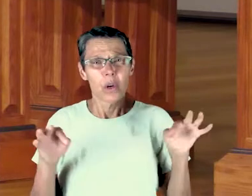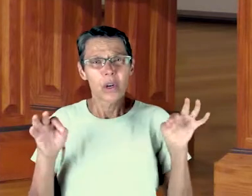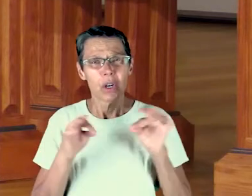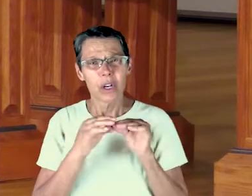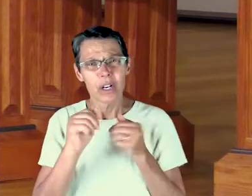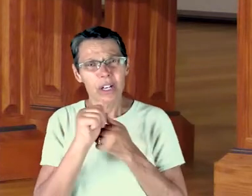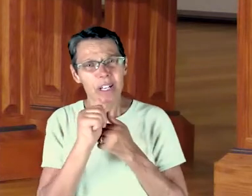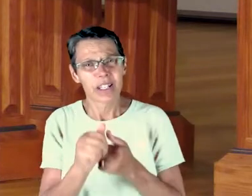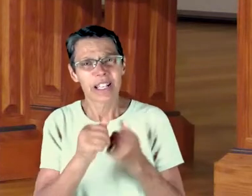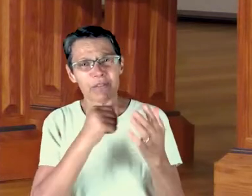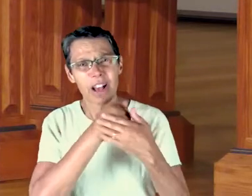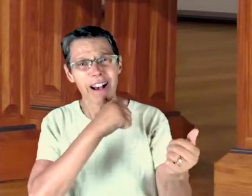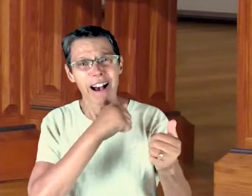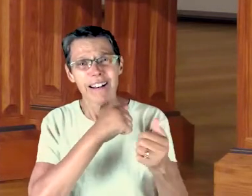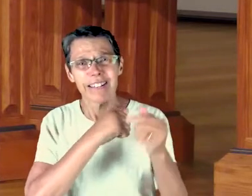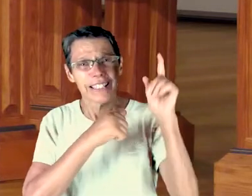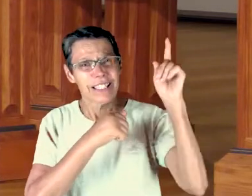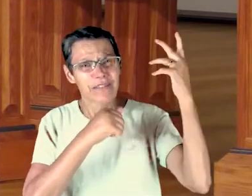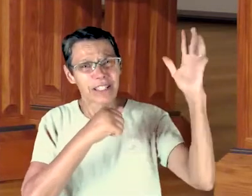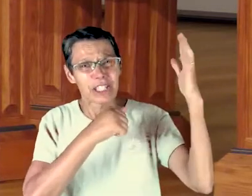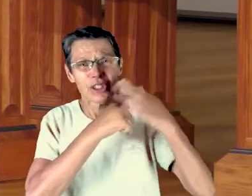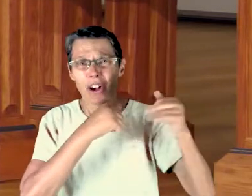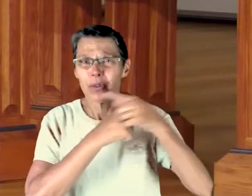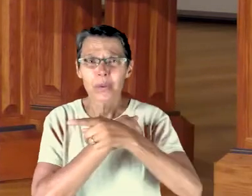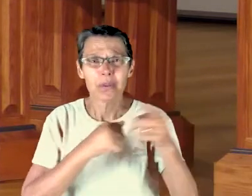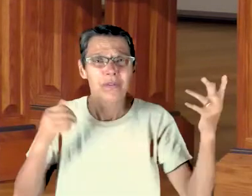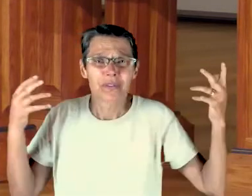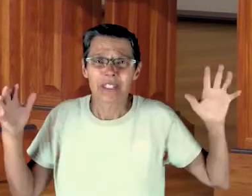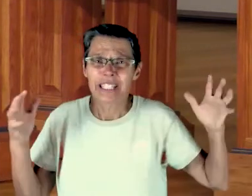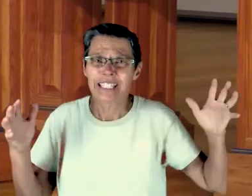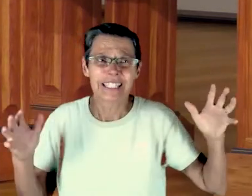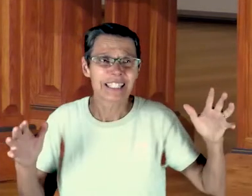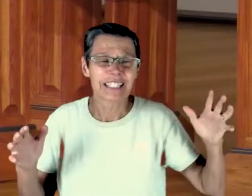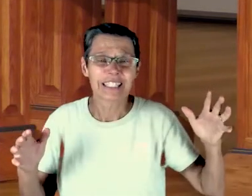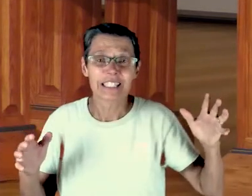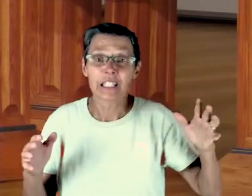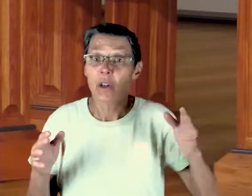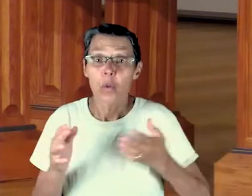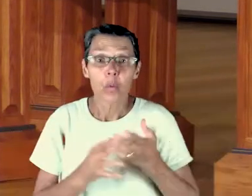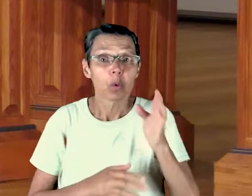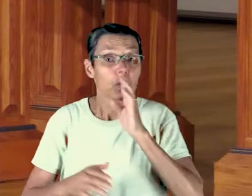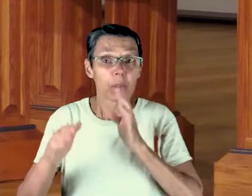to which you have been called. In humility,